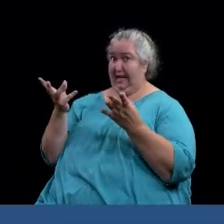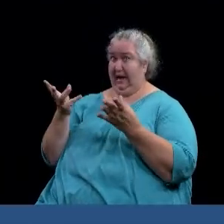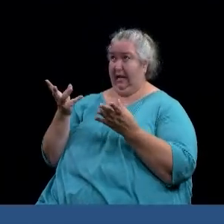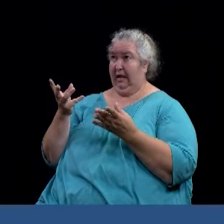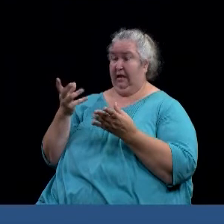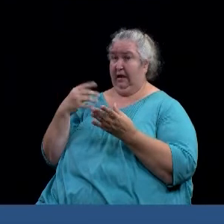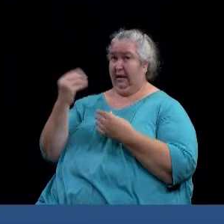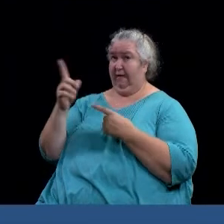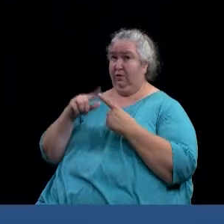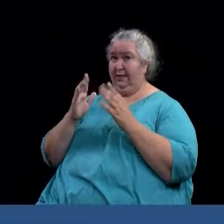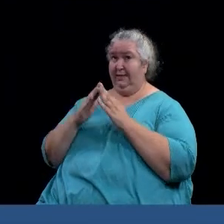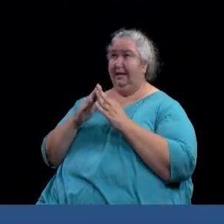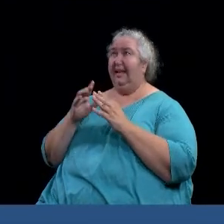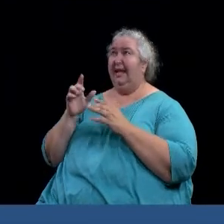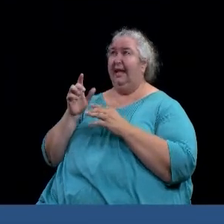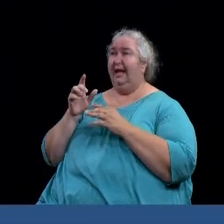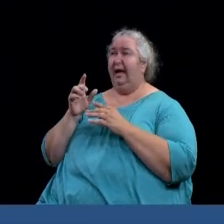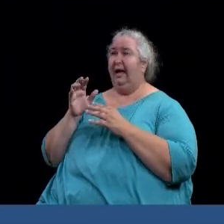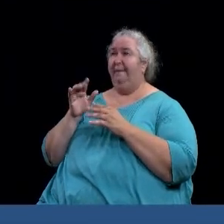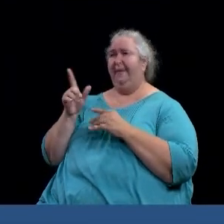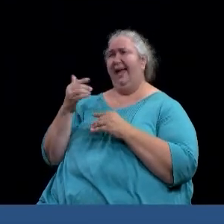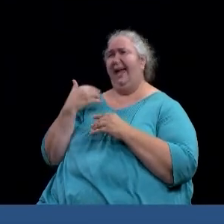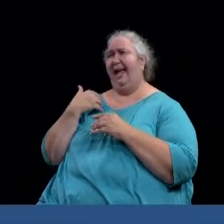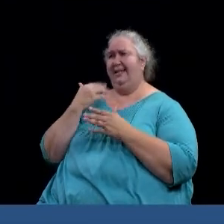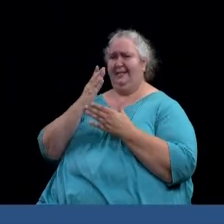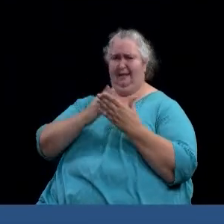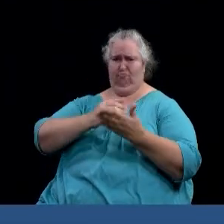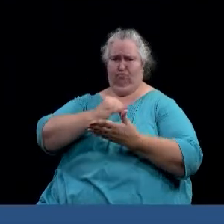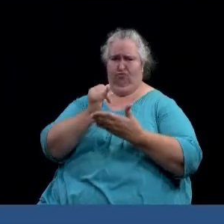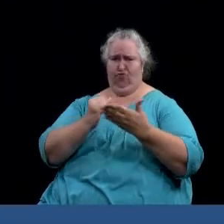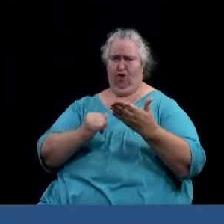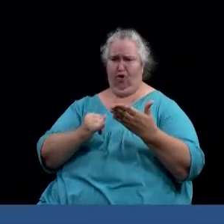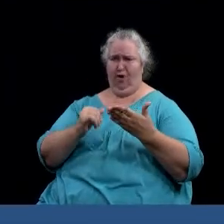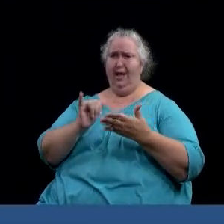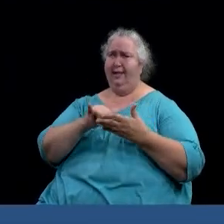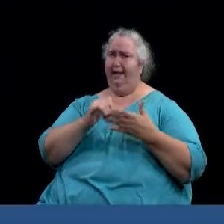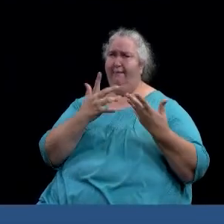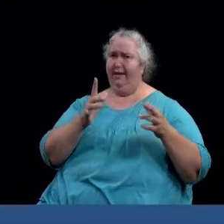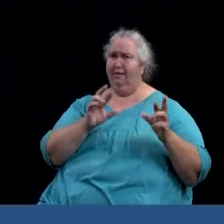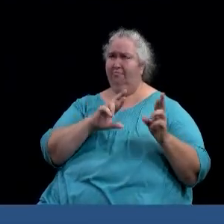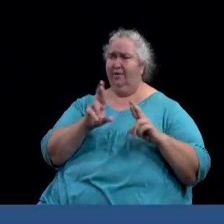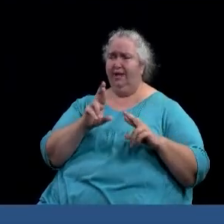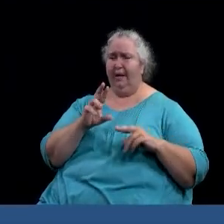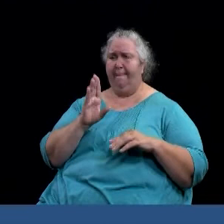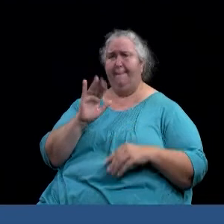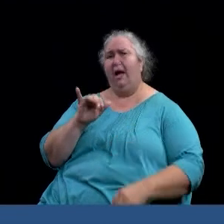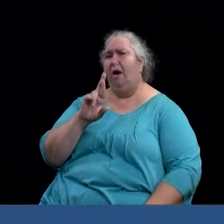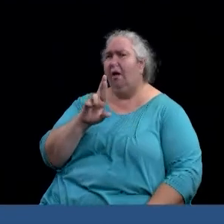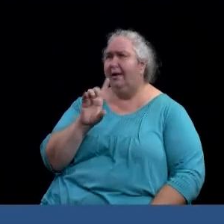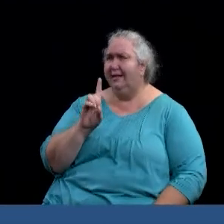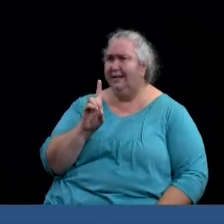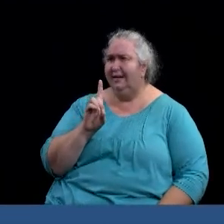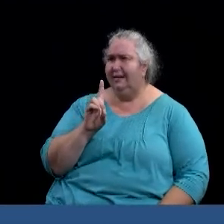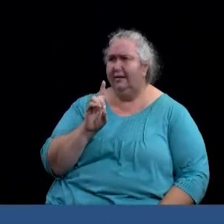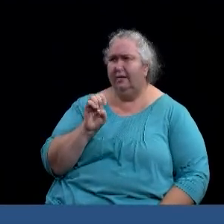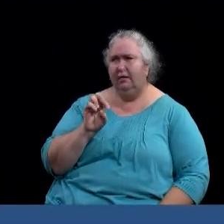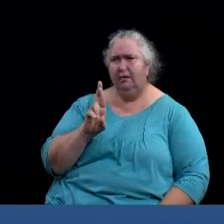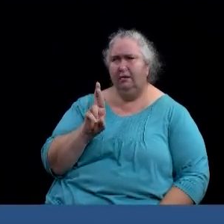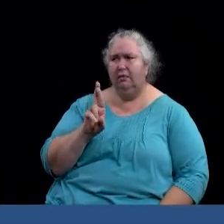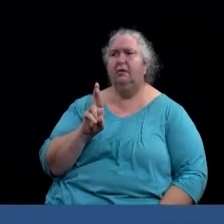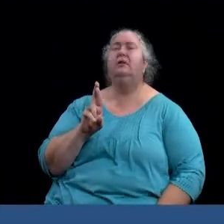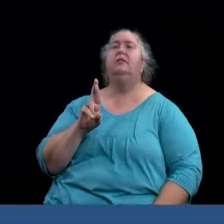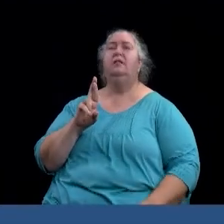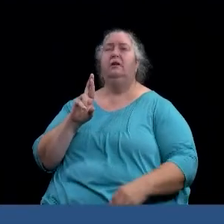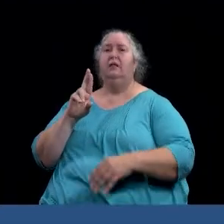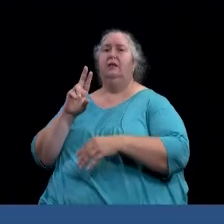that were prepared by RDBR so that you could get a rough idea what the outside would look like, and what the renderings would look